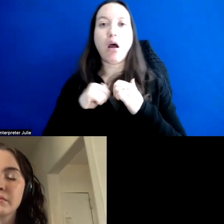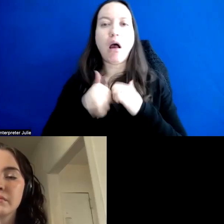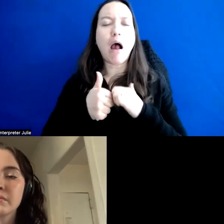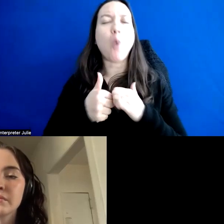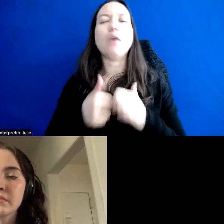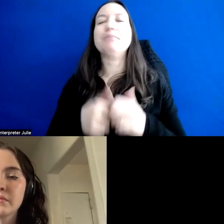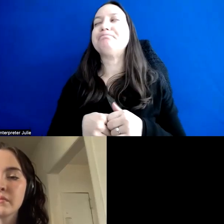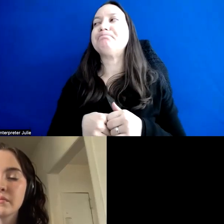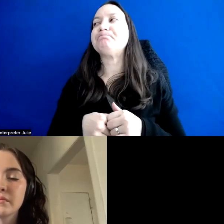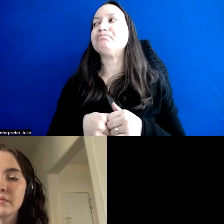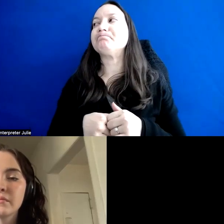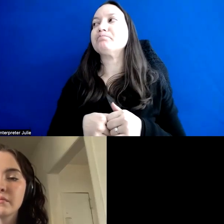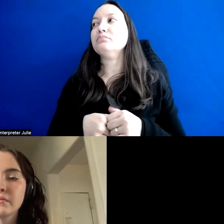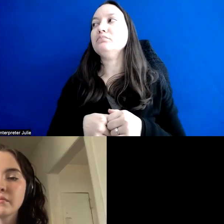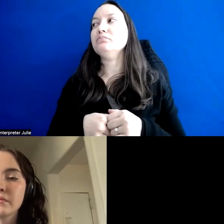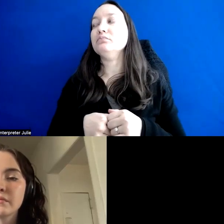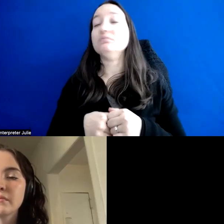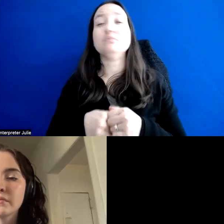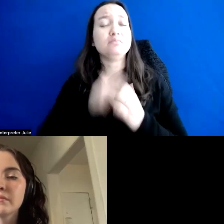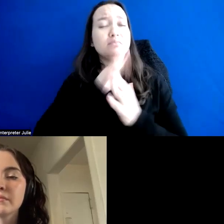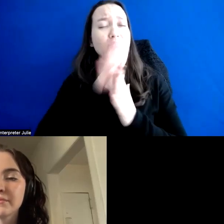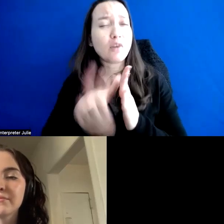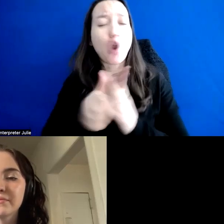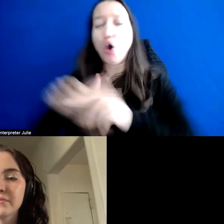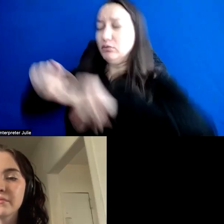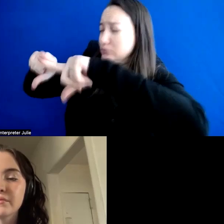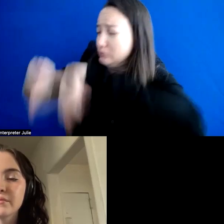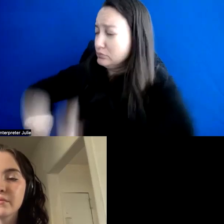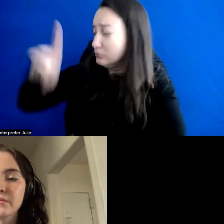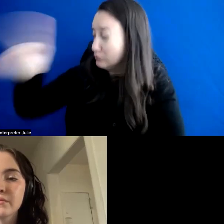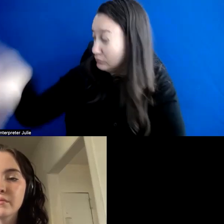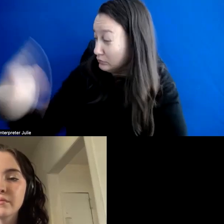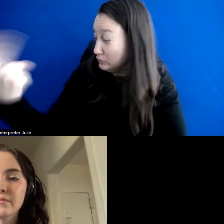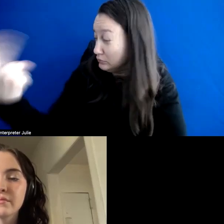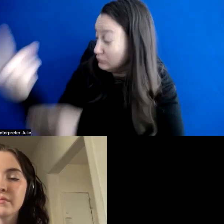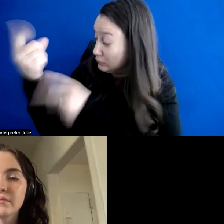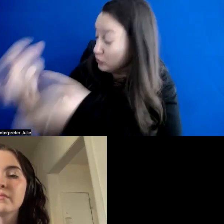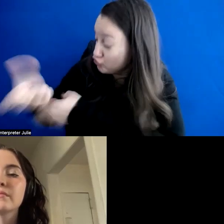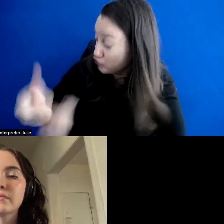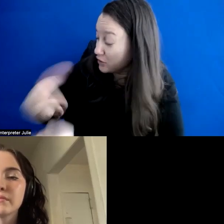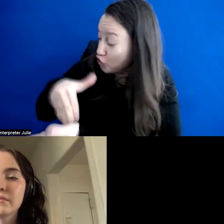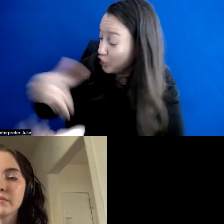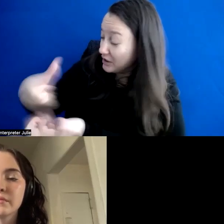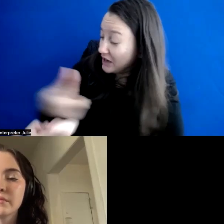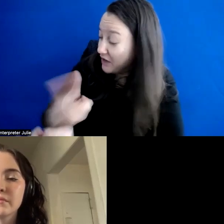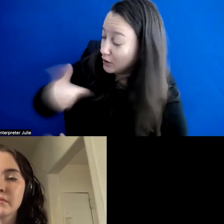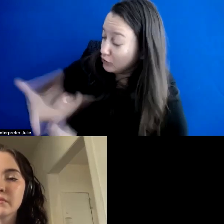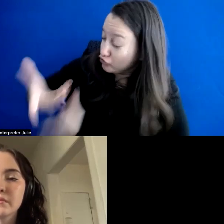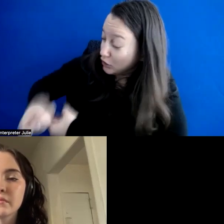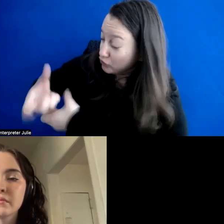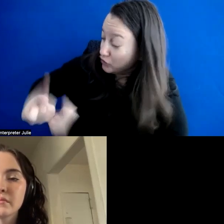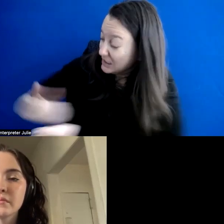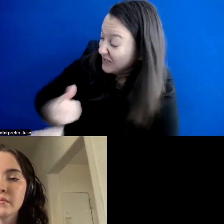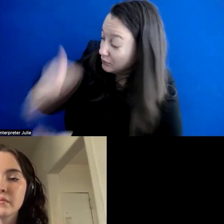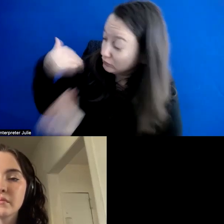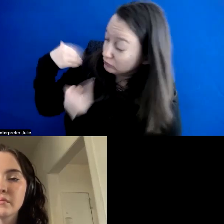don't put all our eggs into one basket of trusting our doctors to do everything for us, is